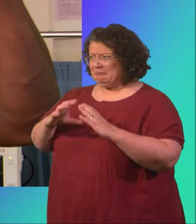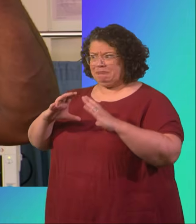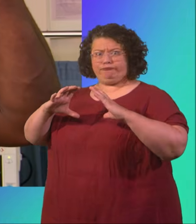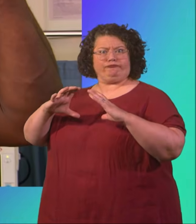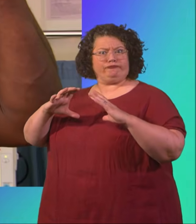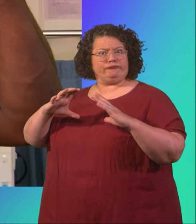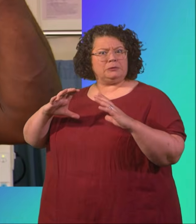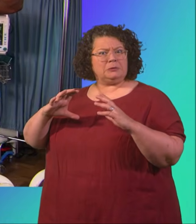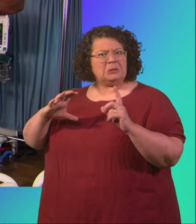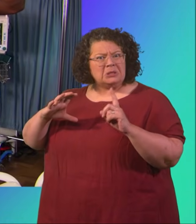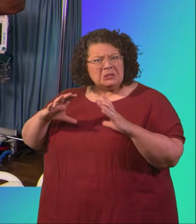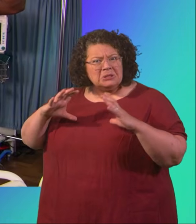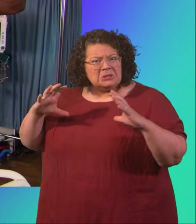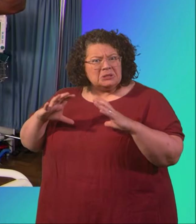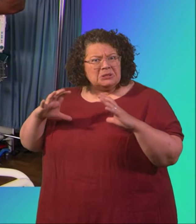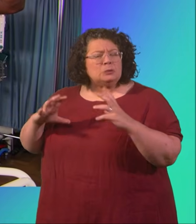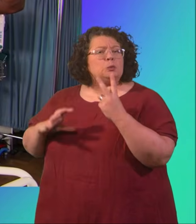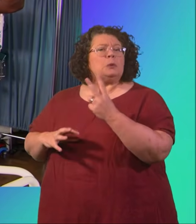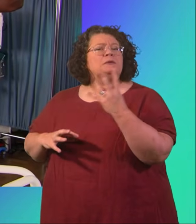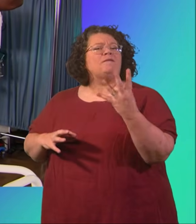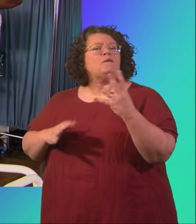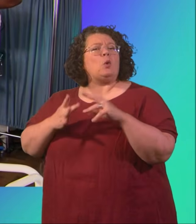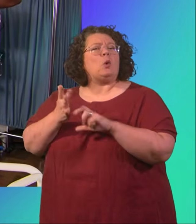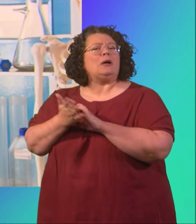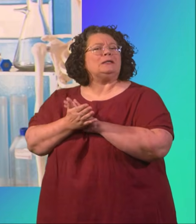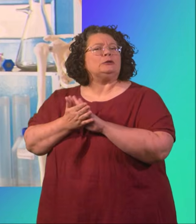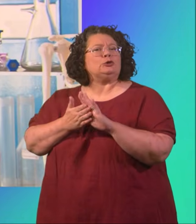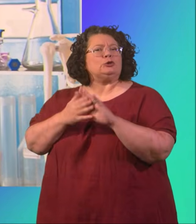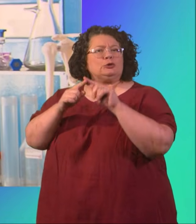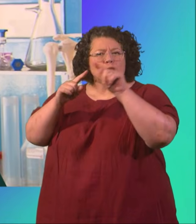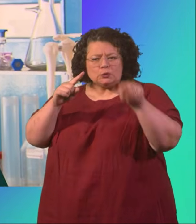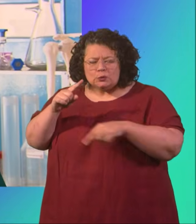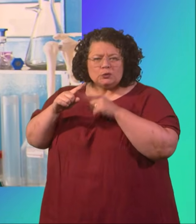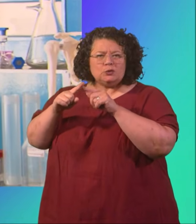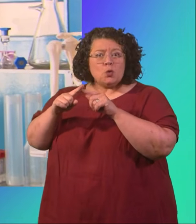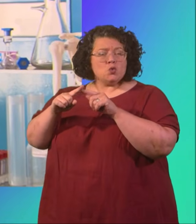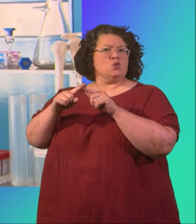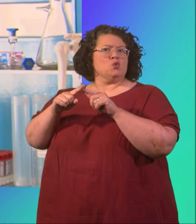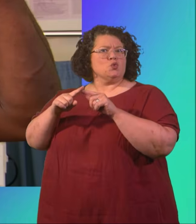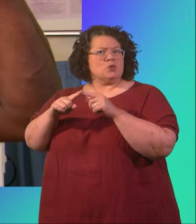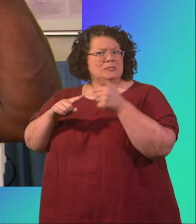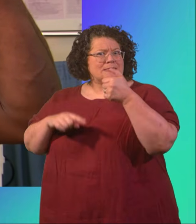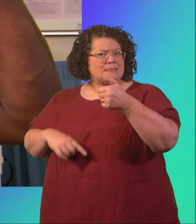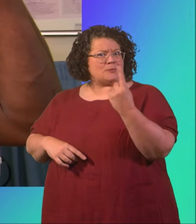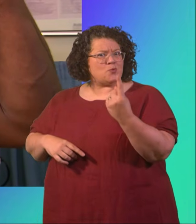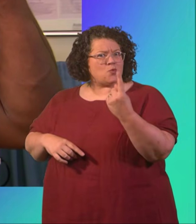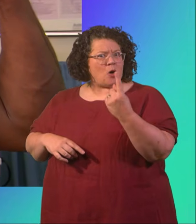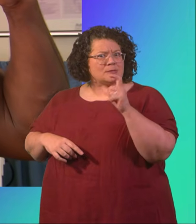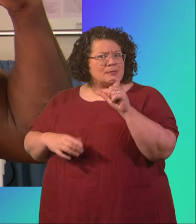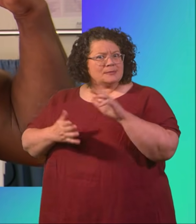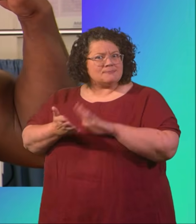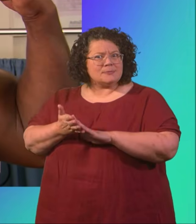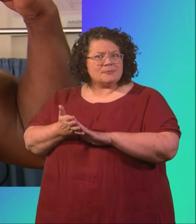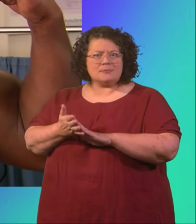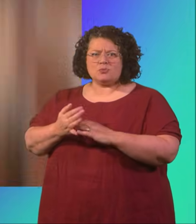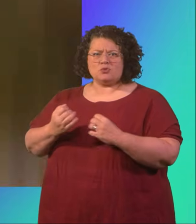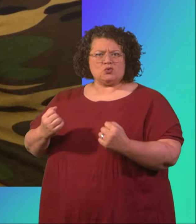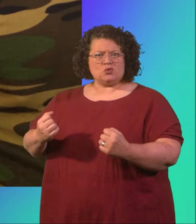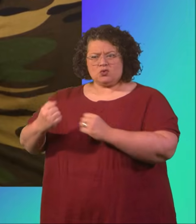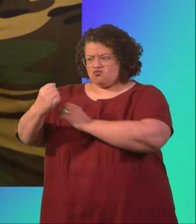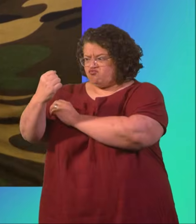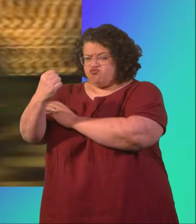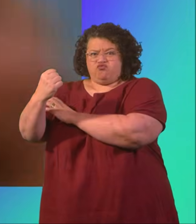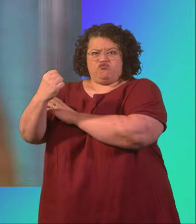24 inches. 24 inches, so that's 61 centimetres. That's amazing. So Tiny's bicep is probably bigger than your